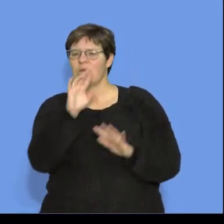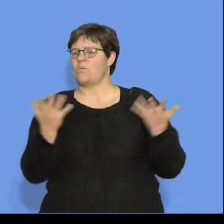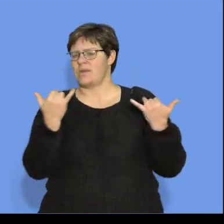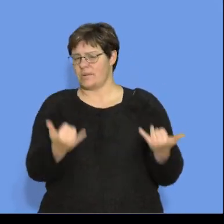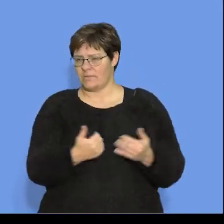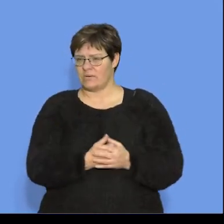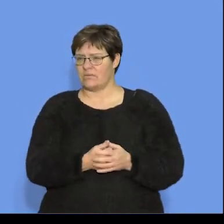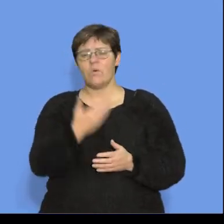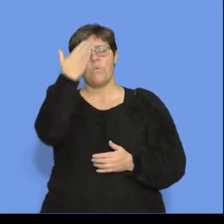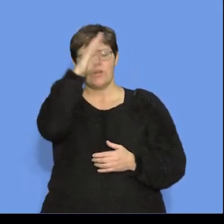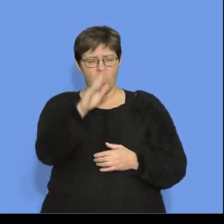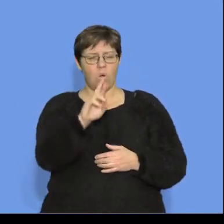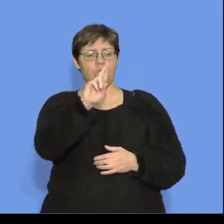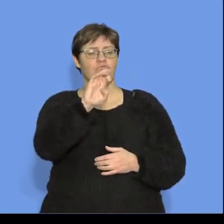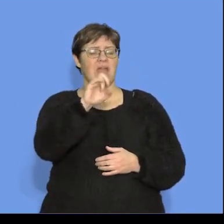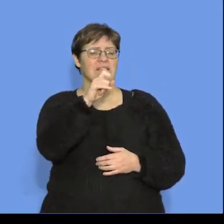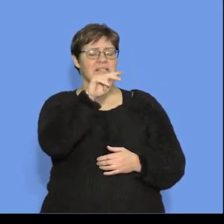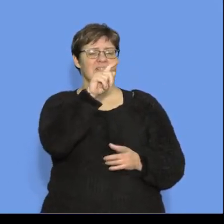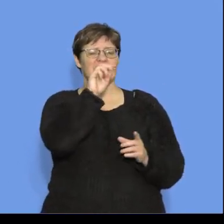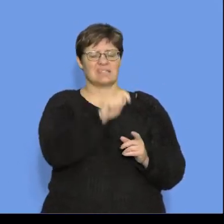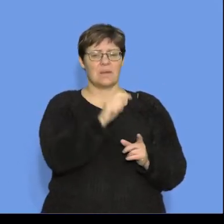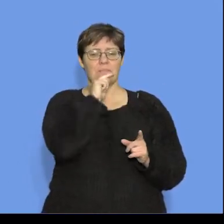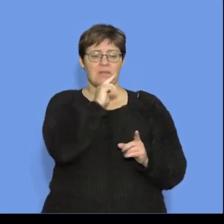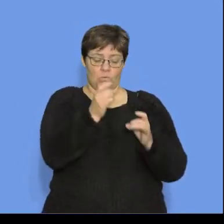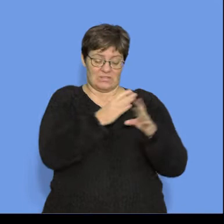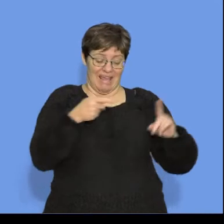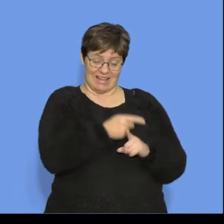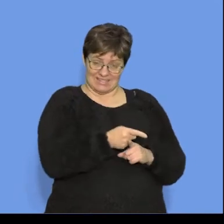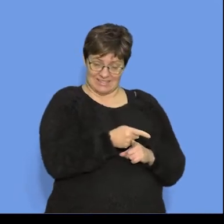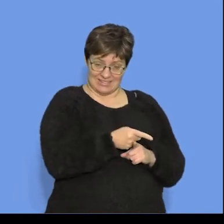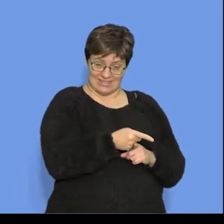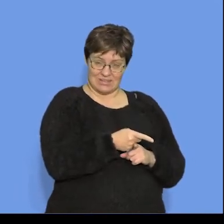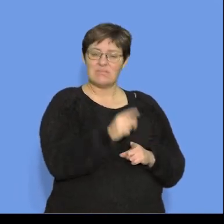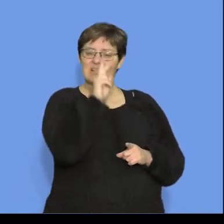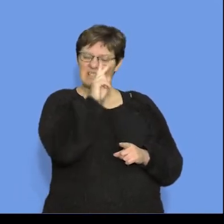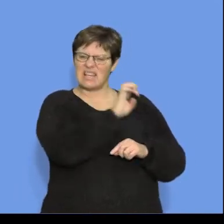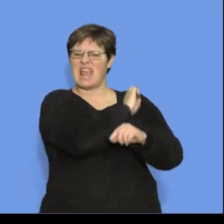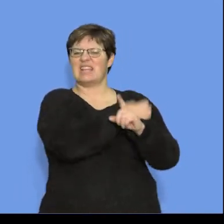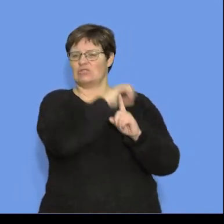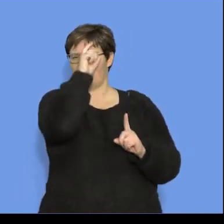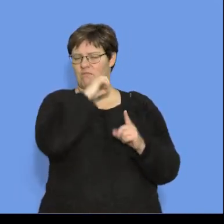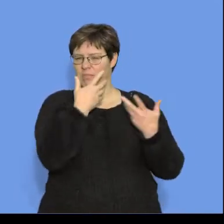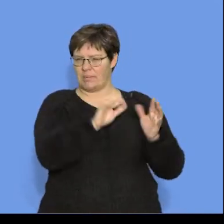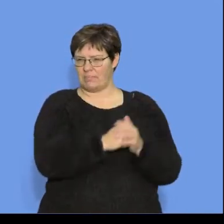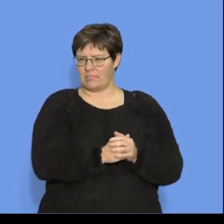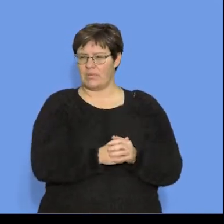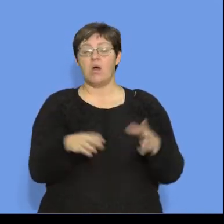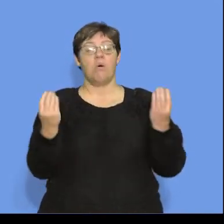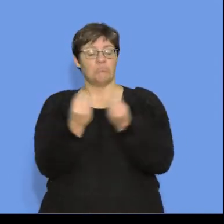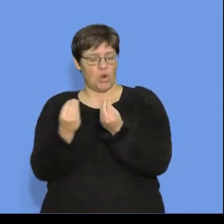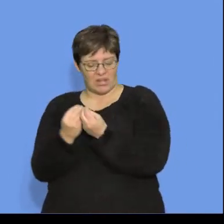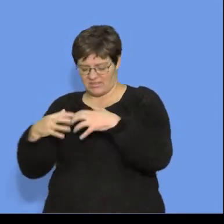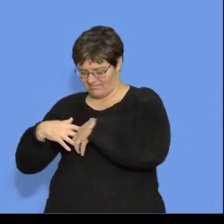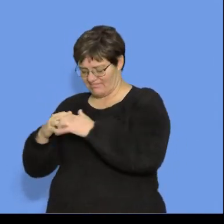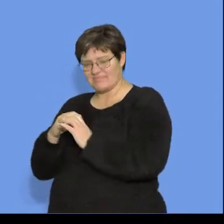at. We know what reactants are. Those are the things that you start with. We've seen that on the energy profile. We know what products are. Those